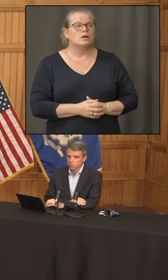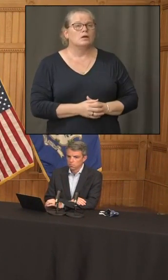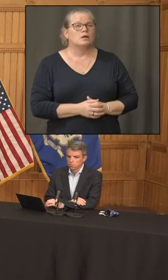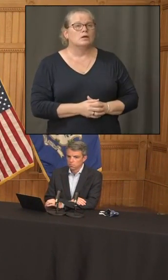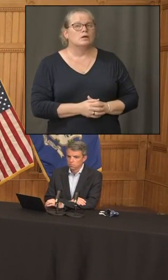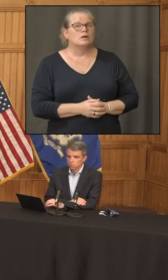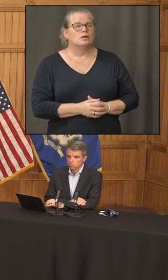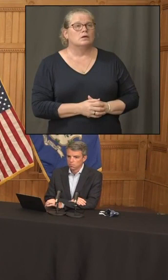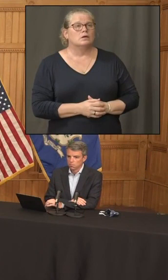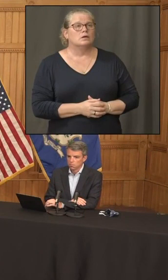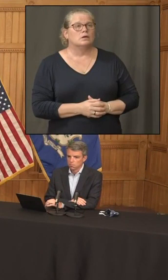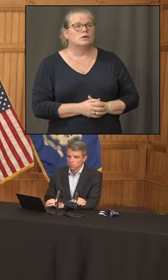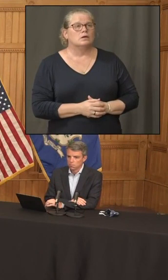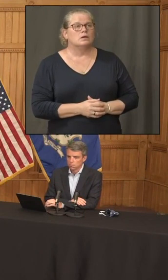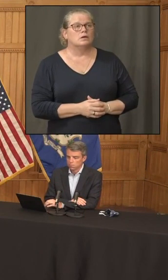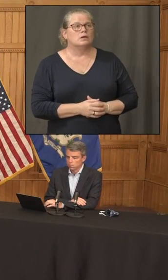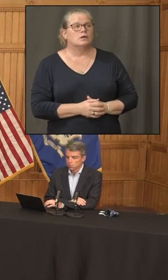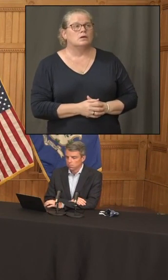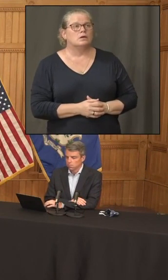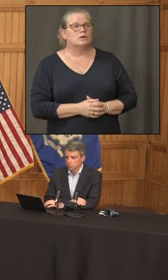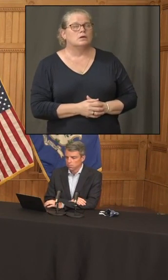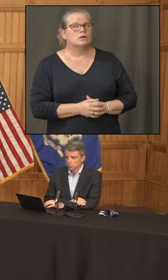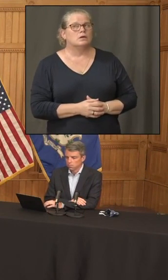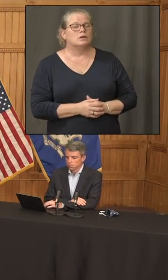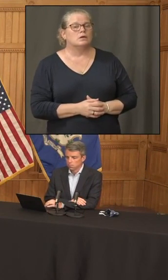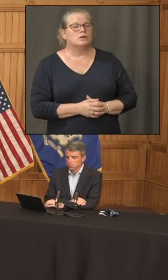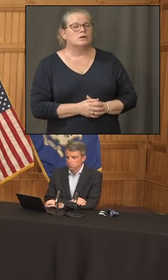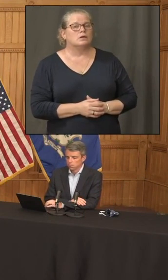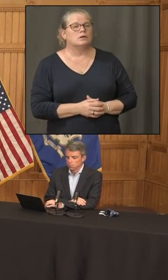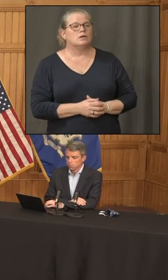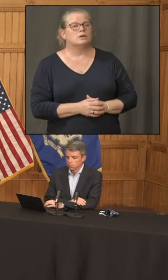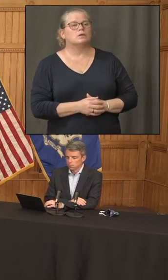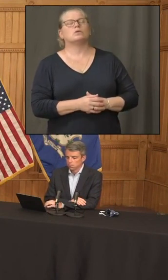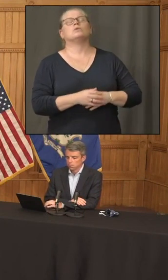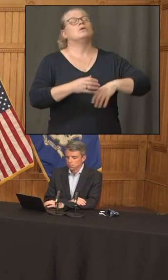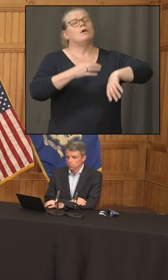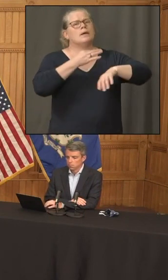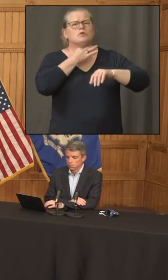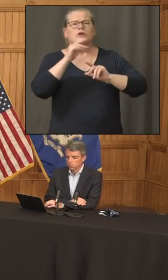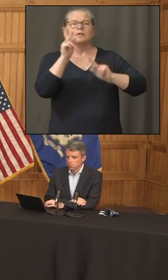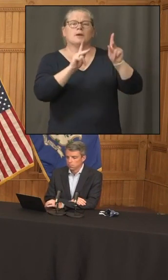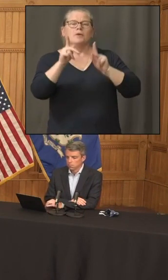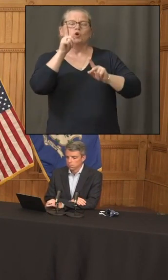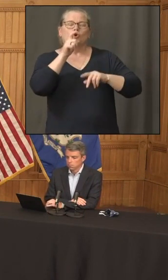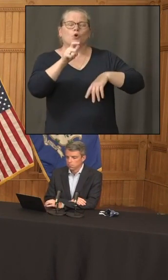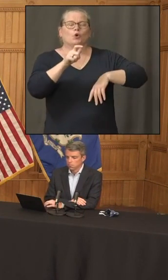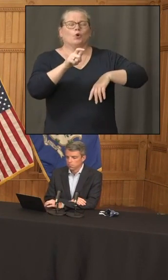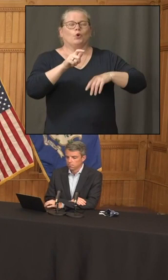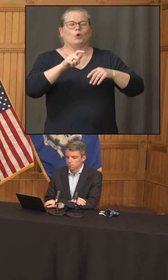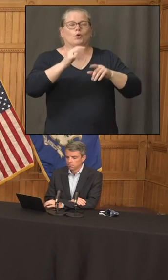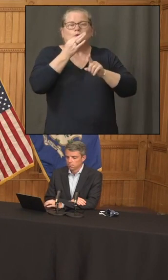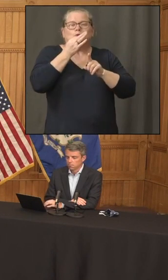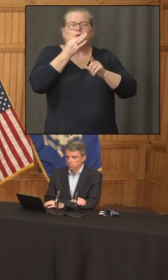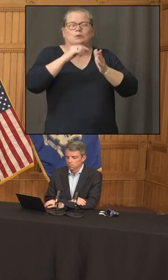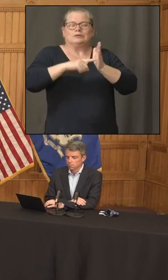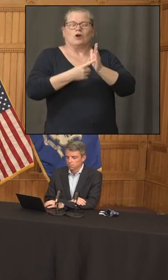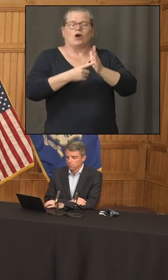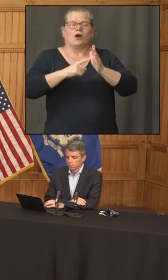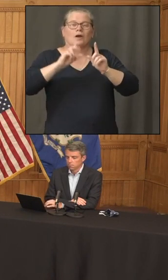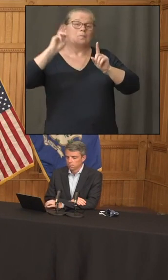who are going to start their campaigns and put in some sneaker time on sidewalks and knocking on